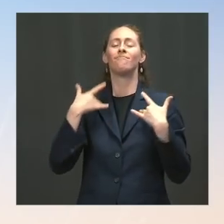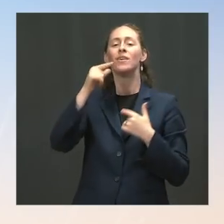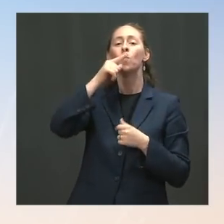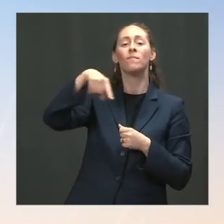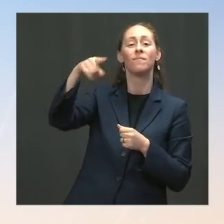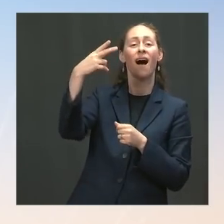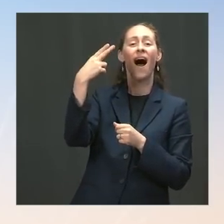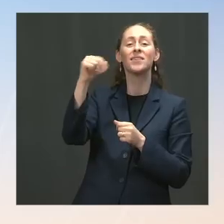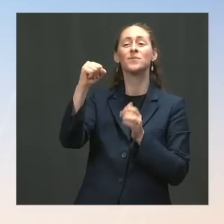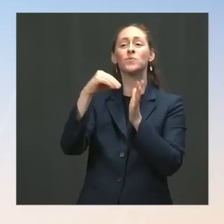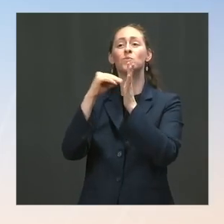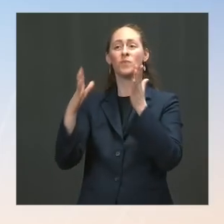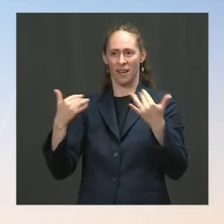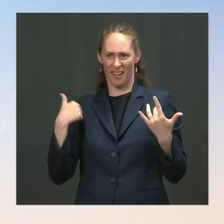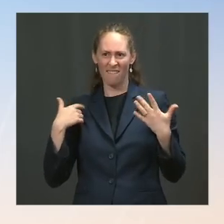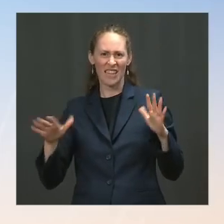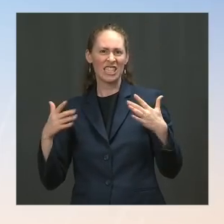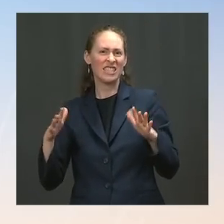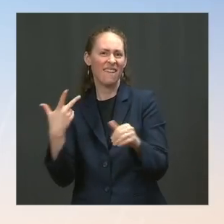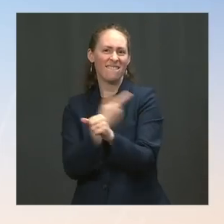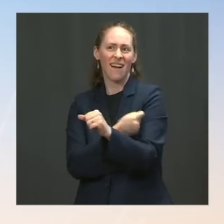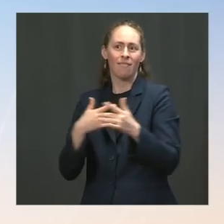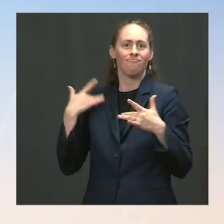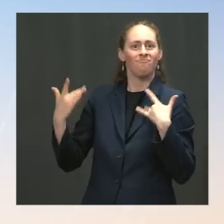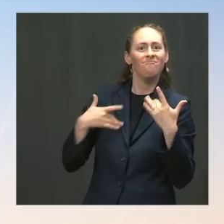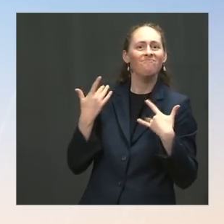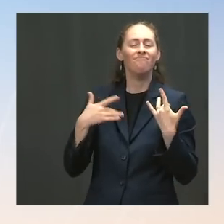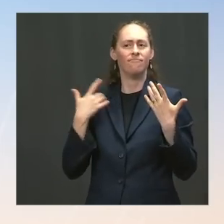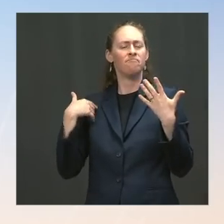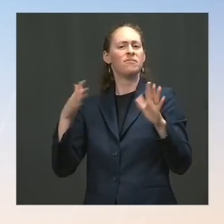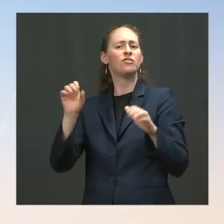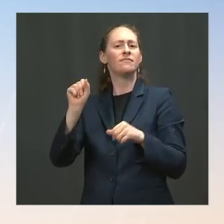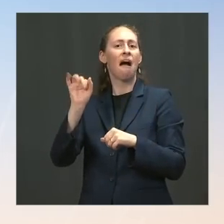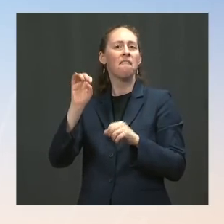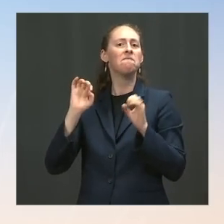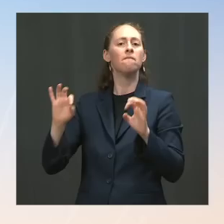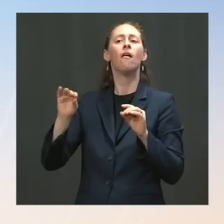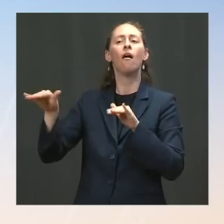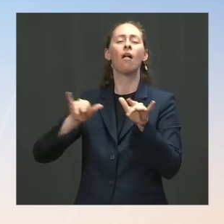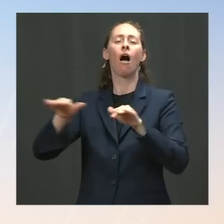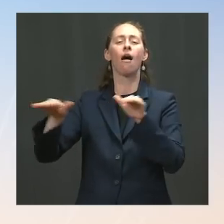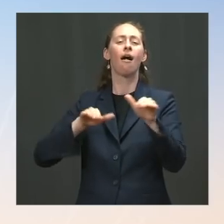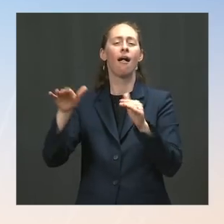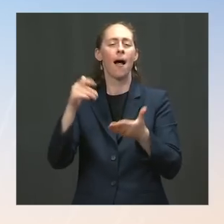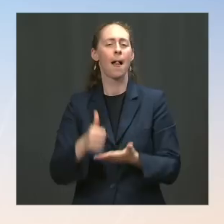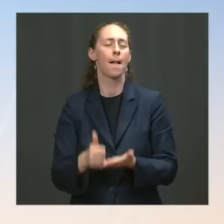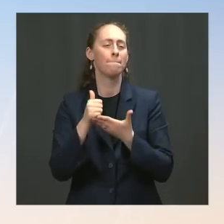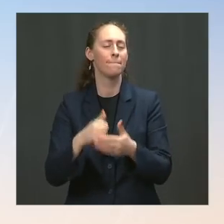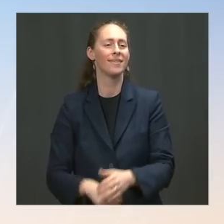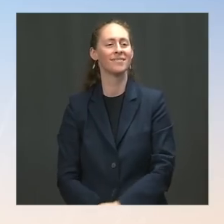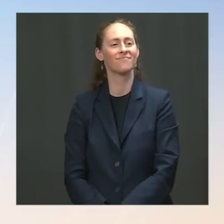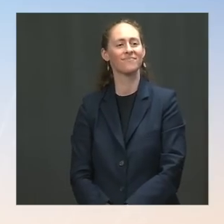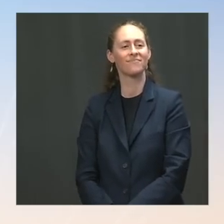how they're safe when they got the vaccine, it's more likely to lead to an increase. I'm excited about that. What about testing?